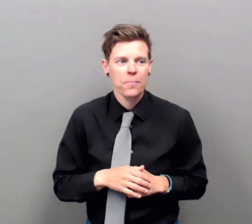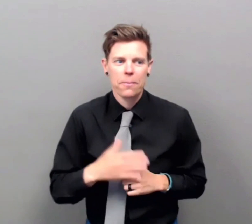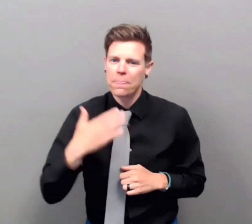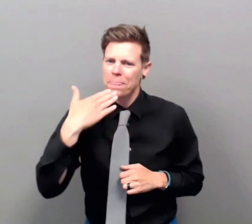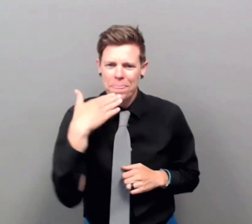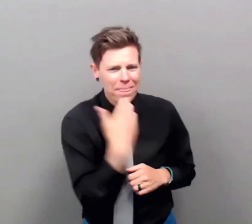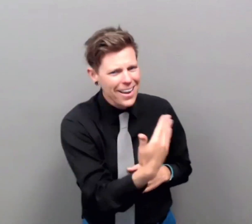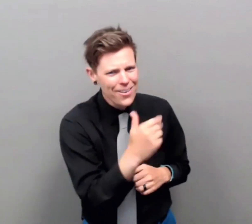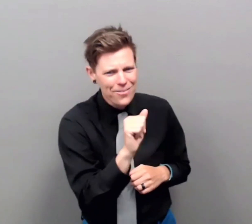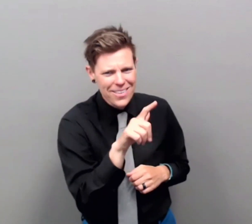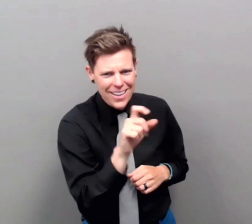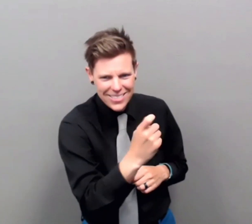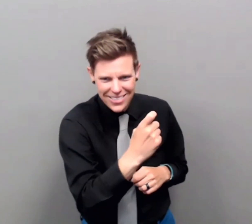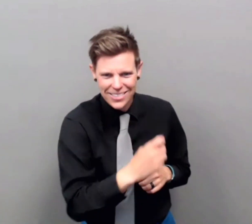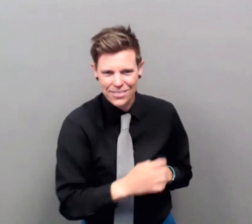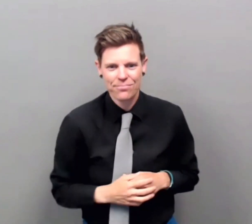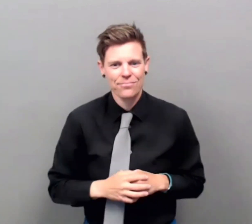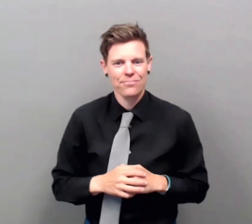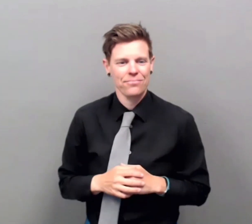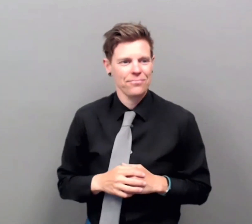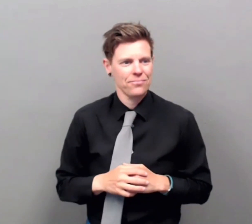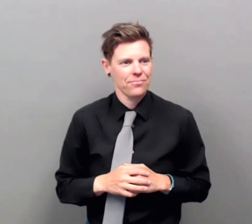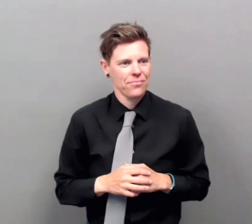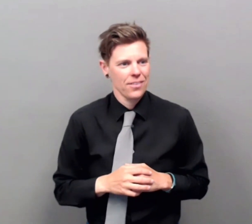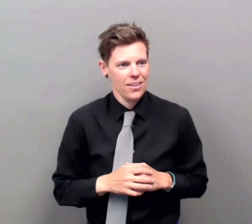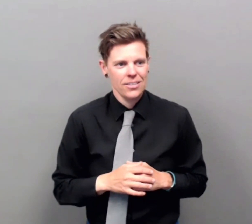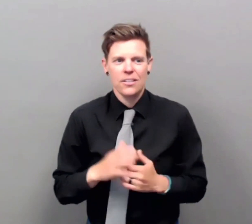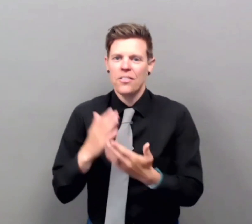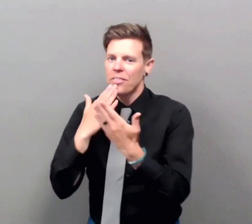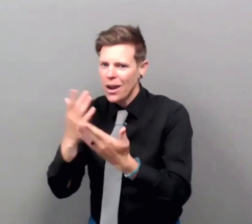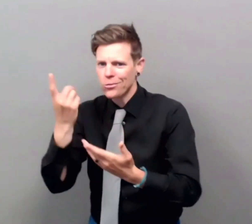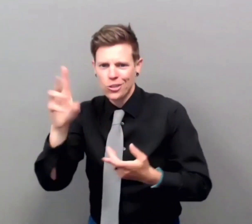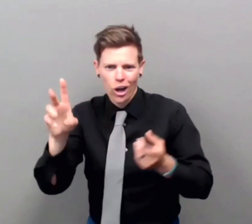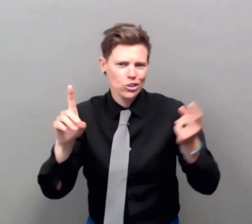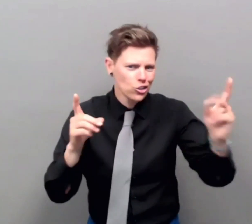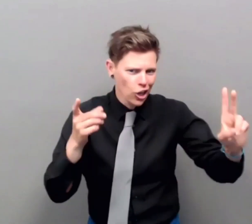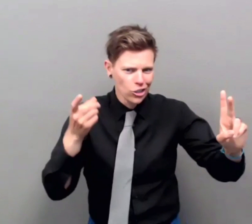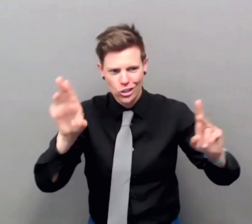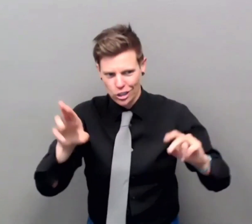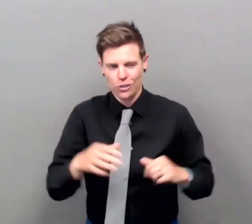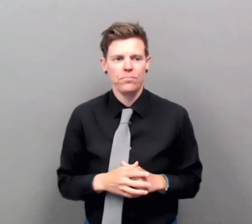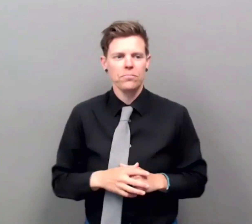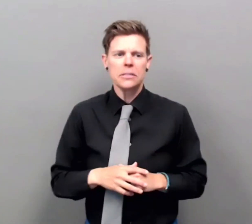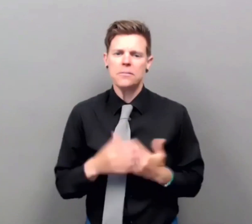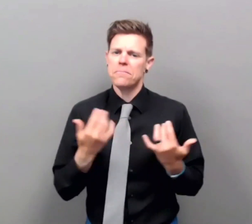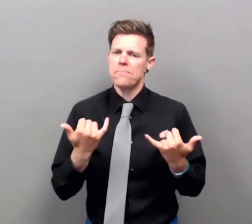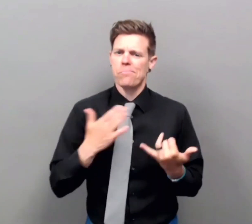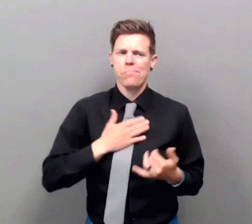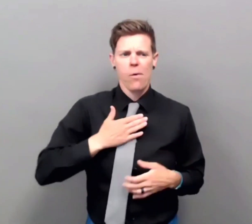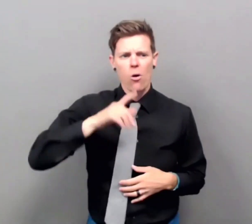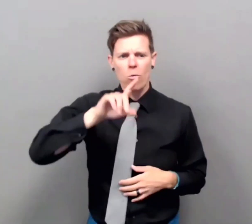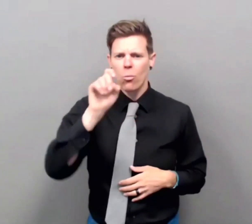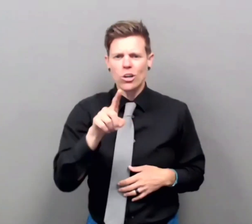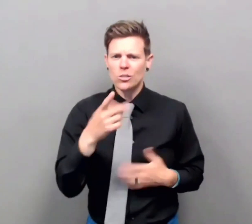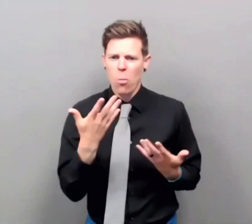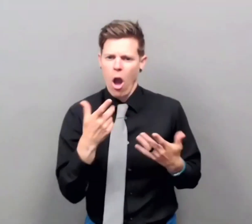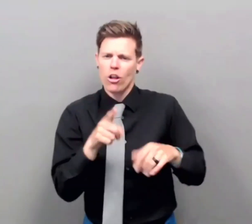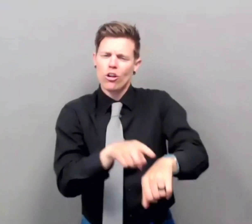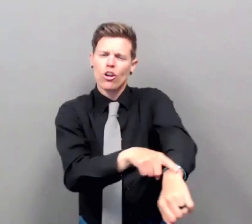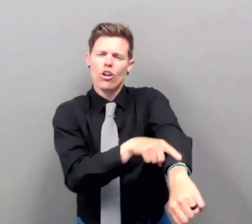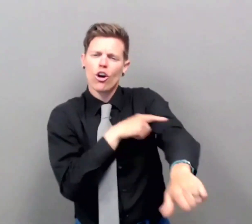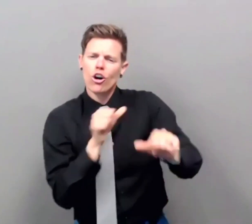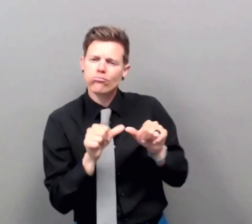you very much, doctors. So I had a question related to long-term care facilities. The number of facilities with